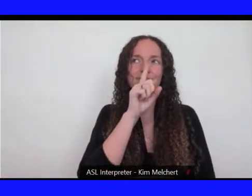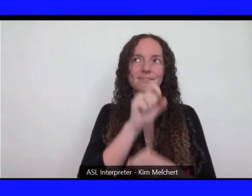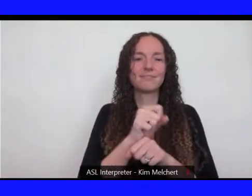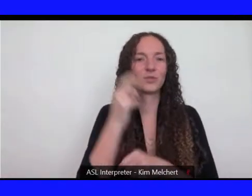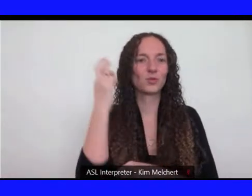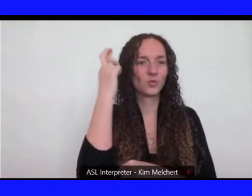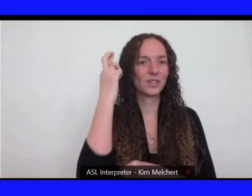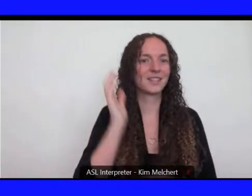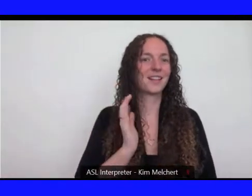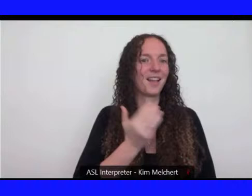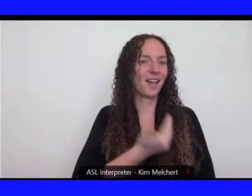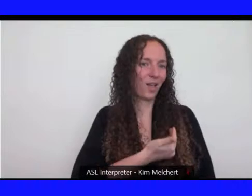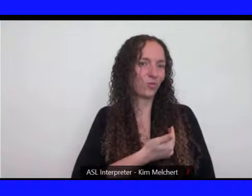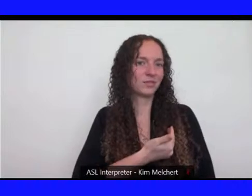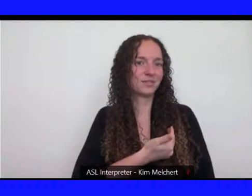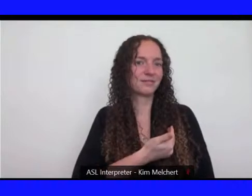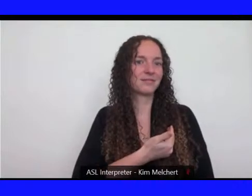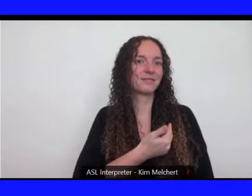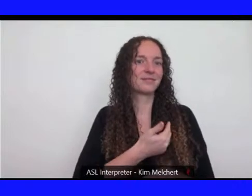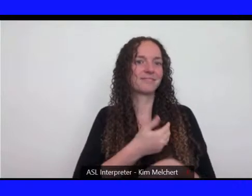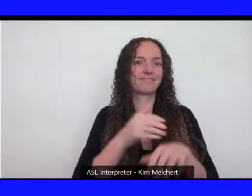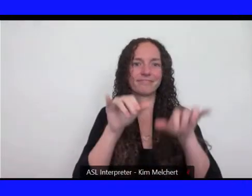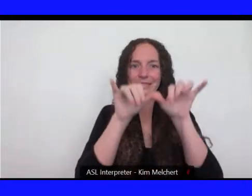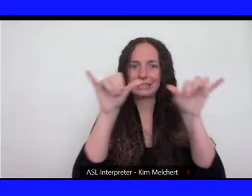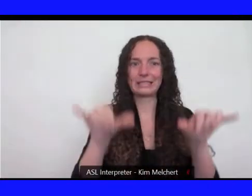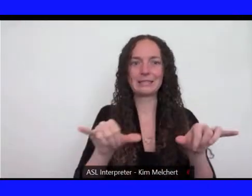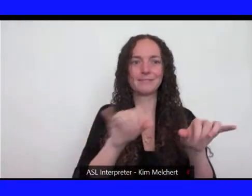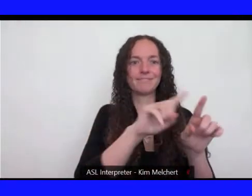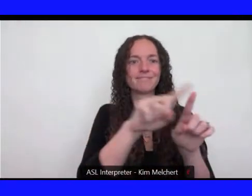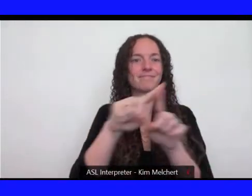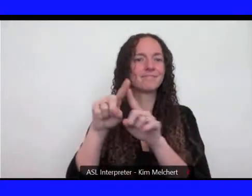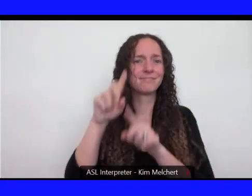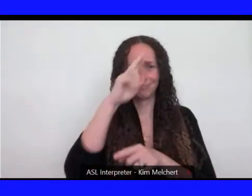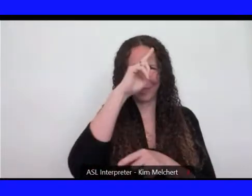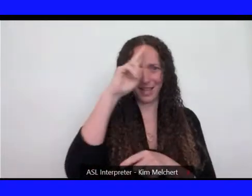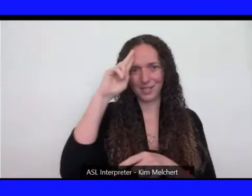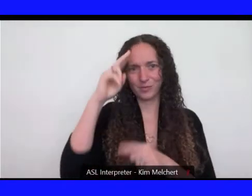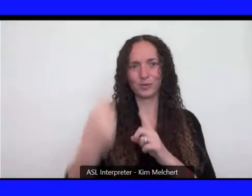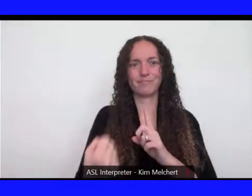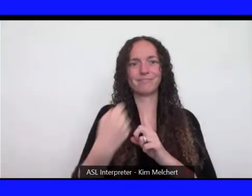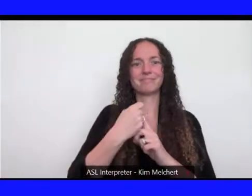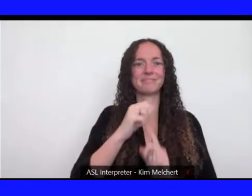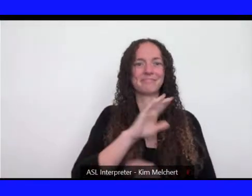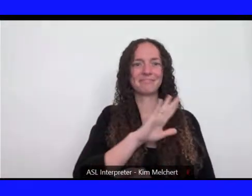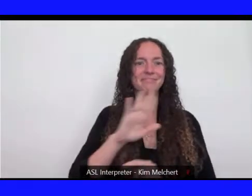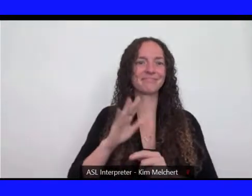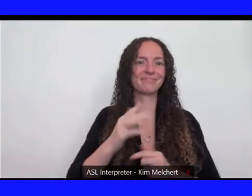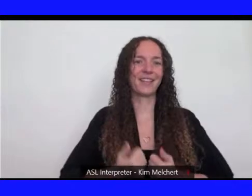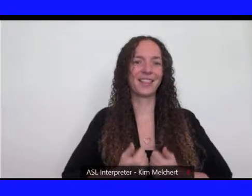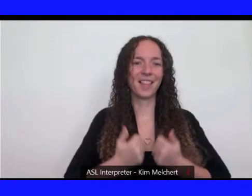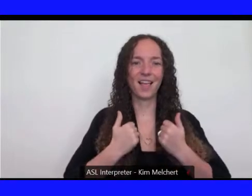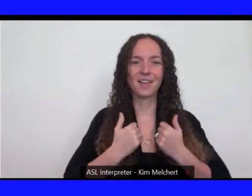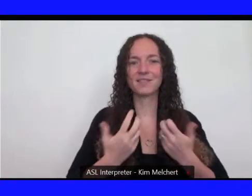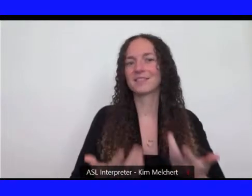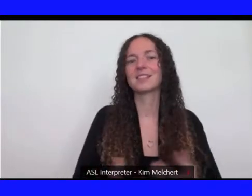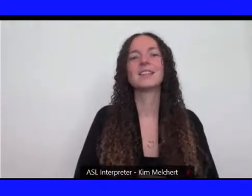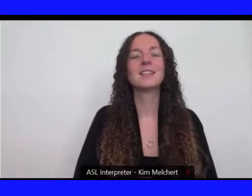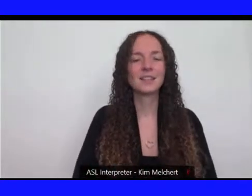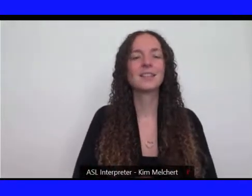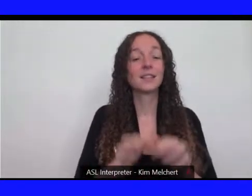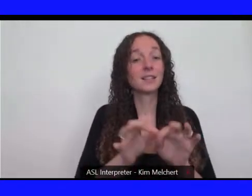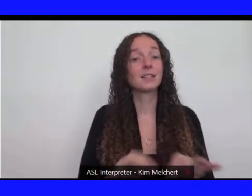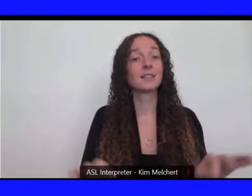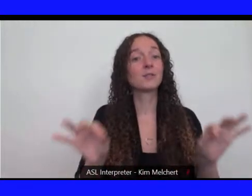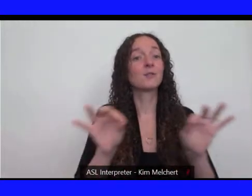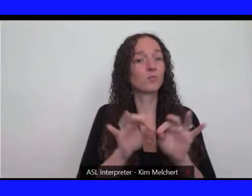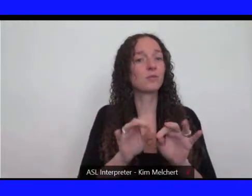think the announcement of the FEMA funding has occurred a number of times. You know, we've heard about the